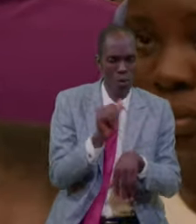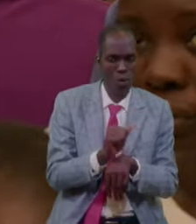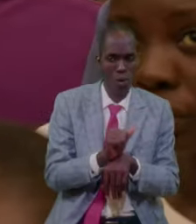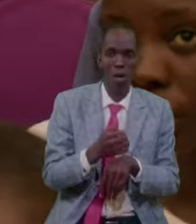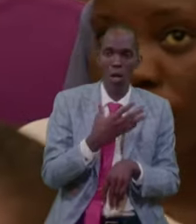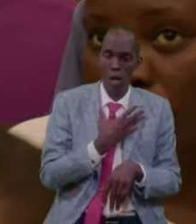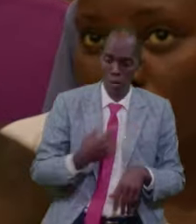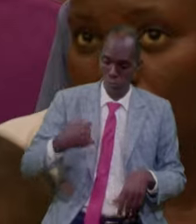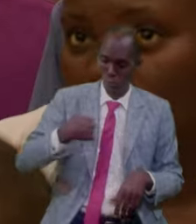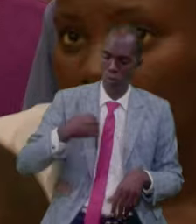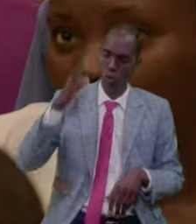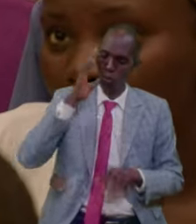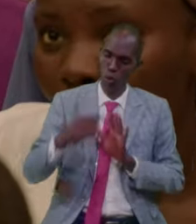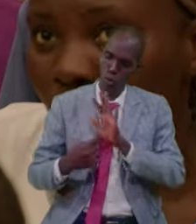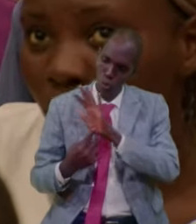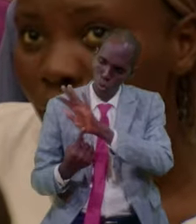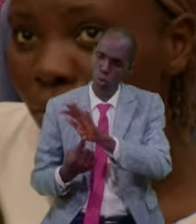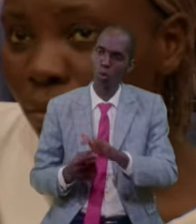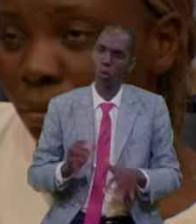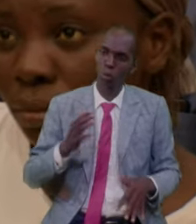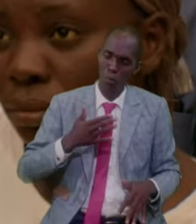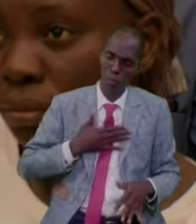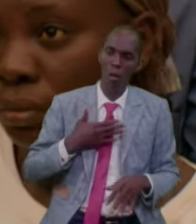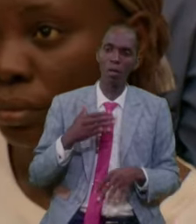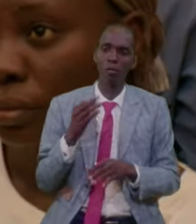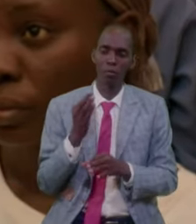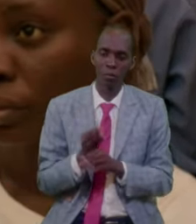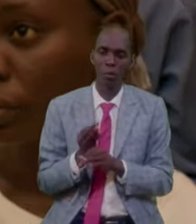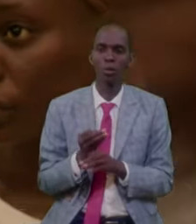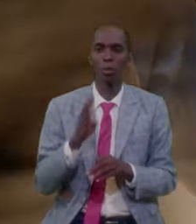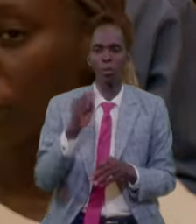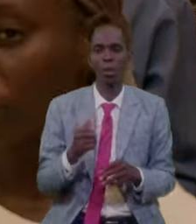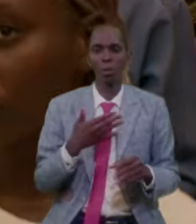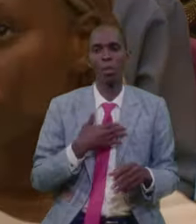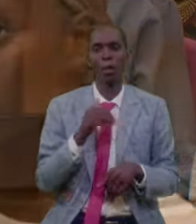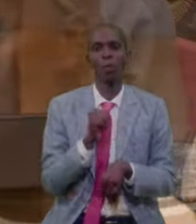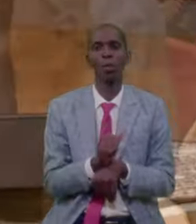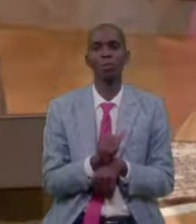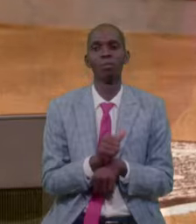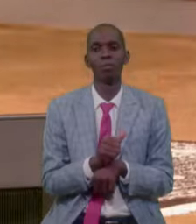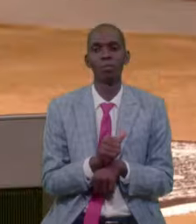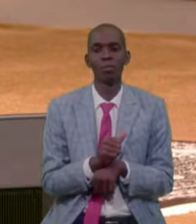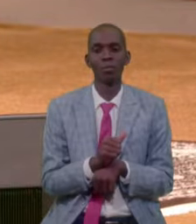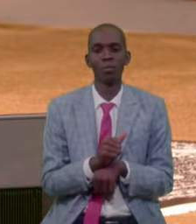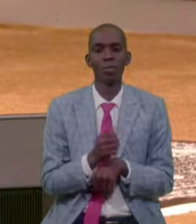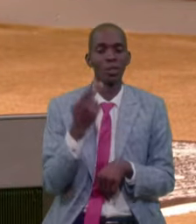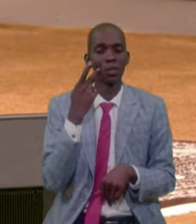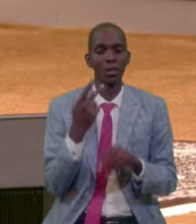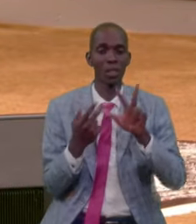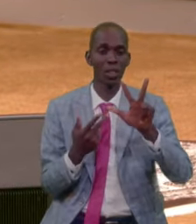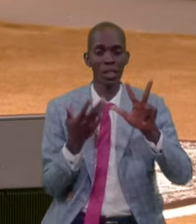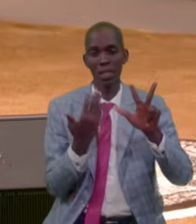thee my faith by my works. We're looking at three things here.